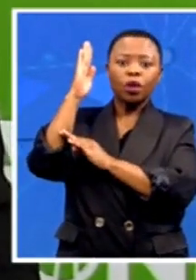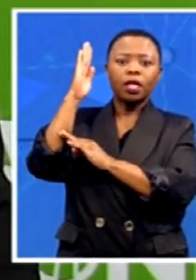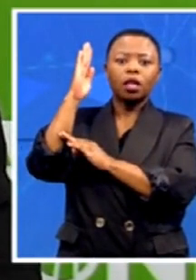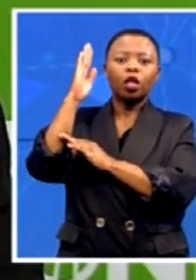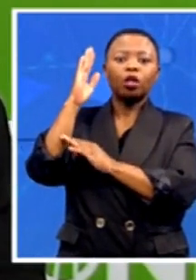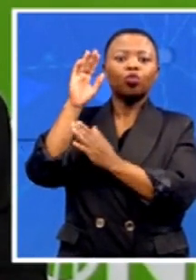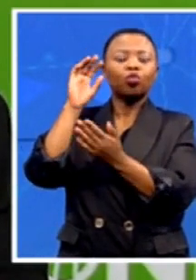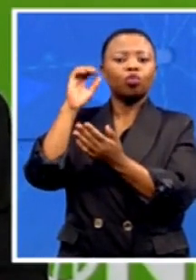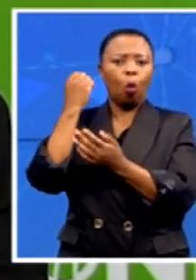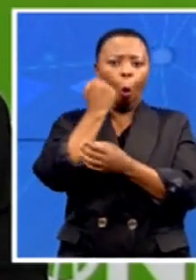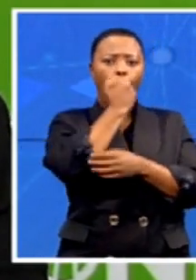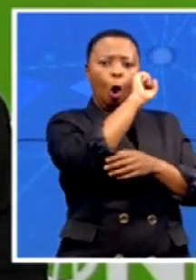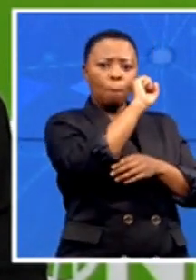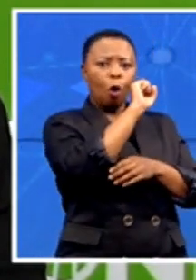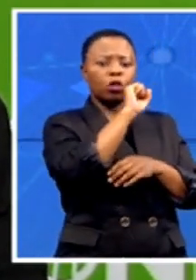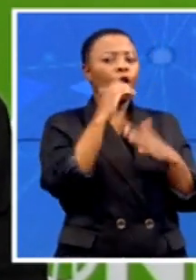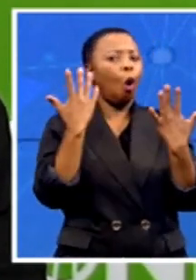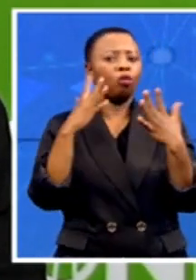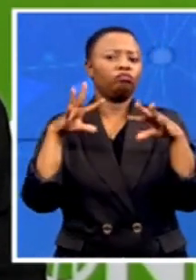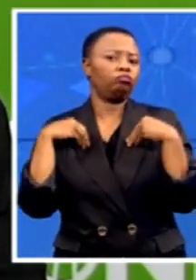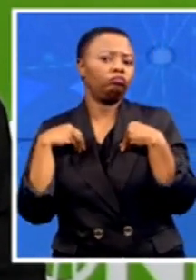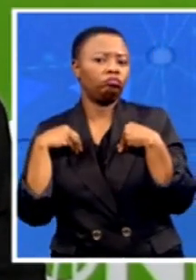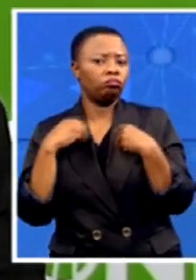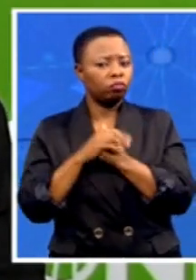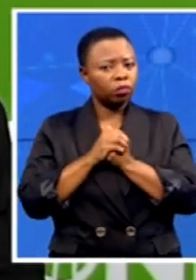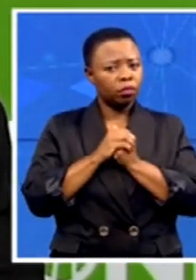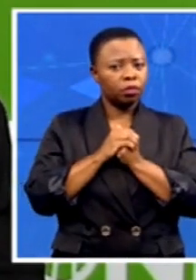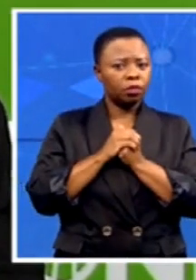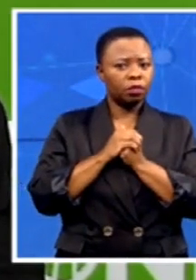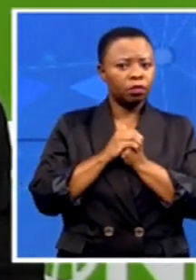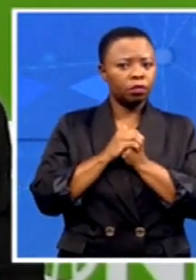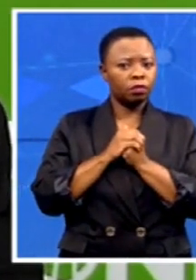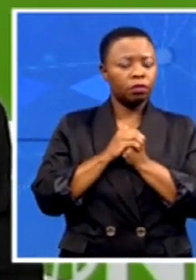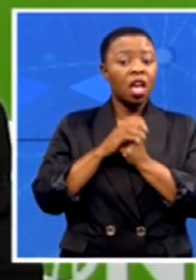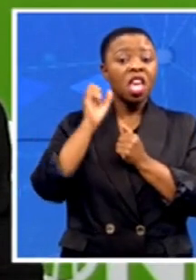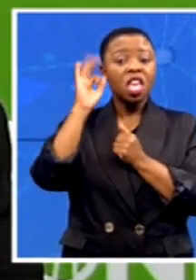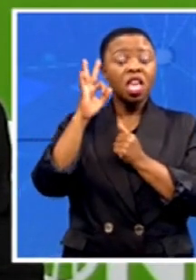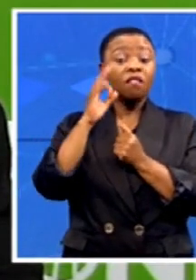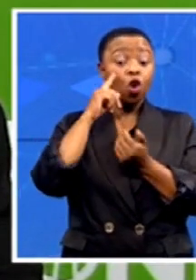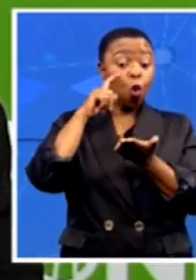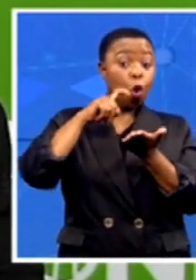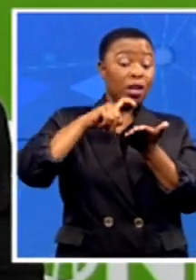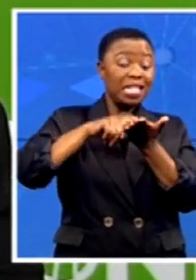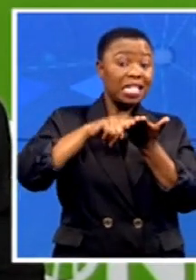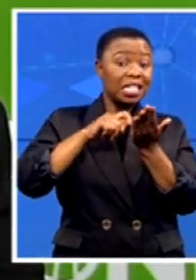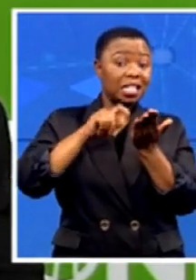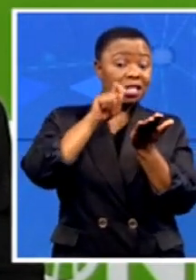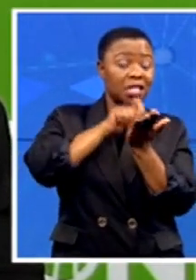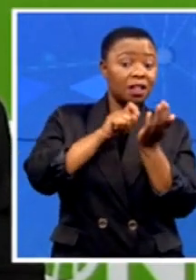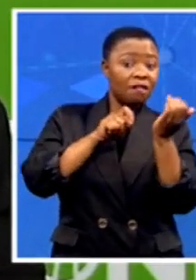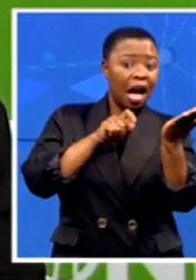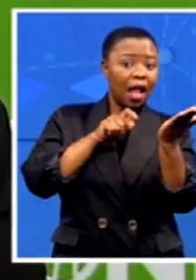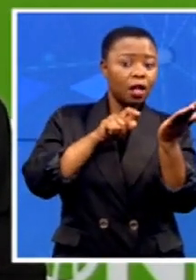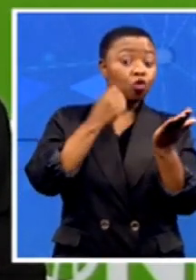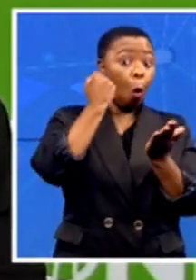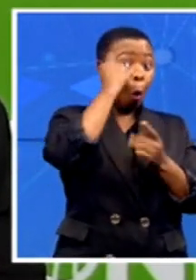abide. Should it file a notice to oppose, then it has until 12 noon